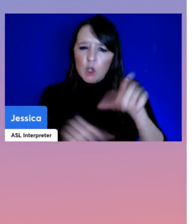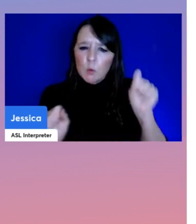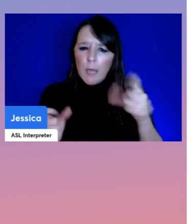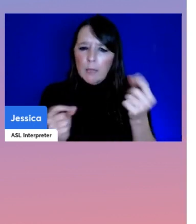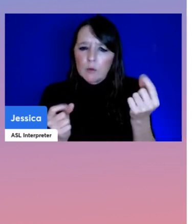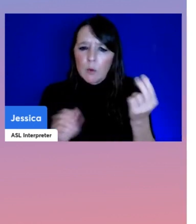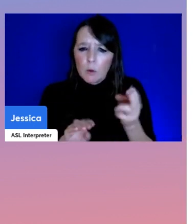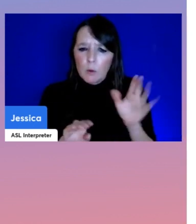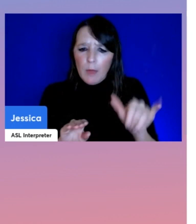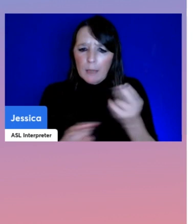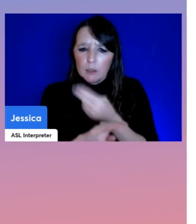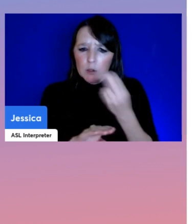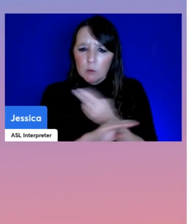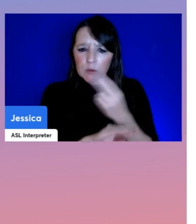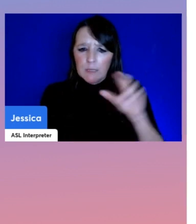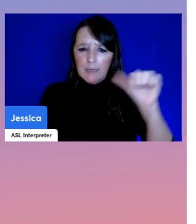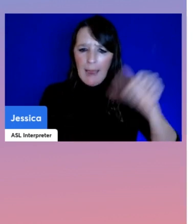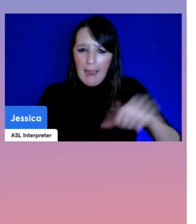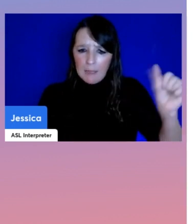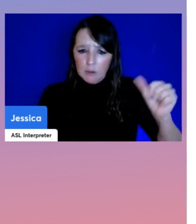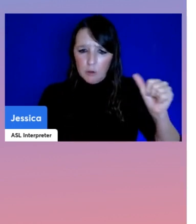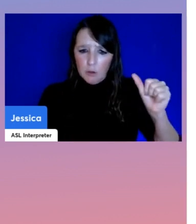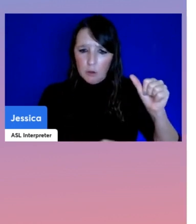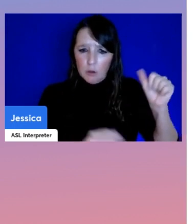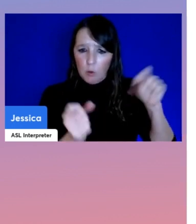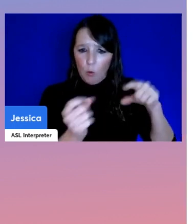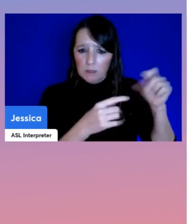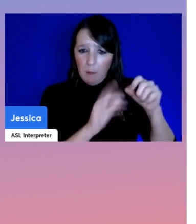the Open Policy Agent policies.